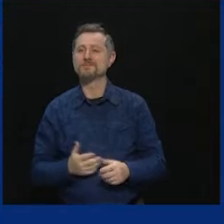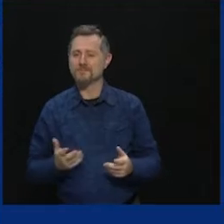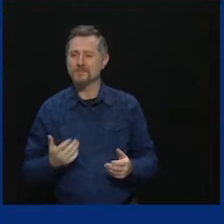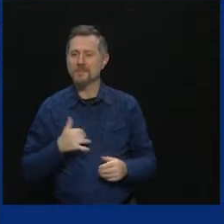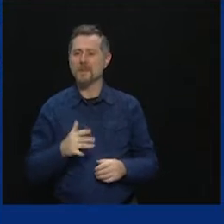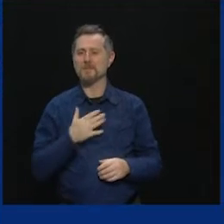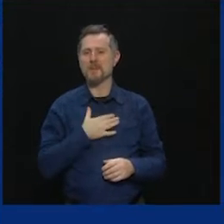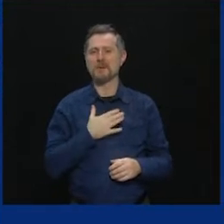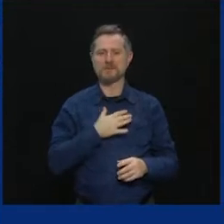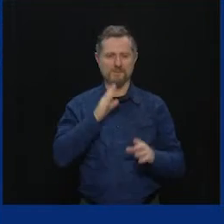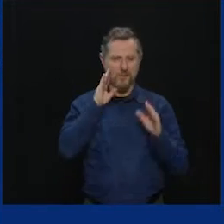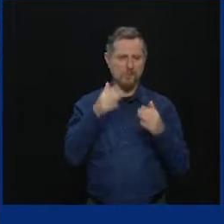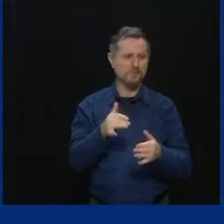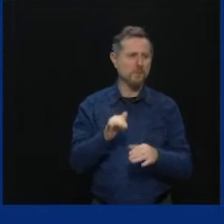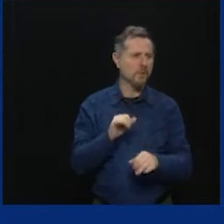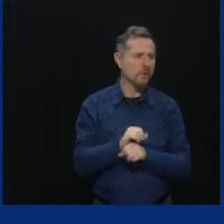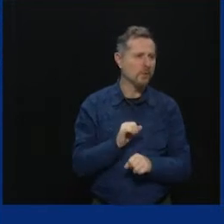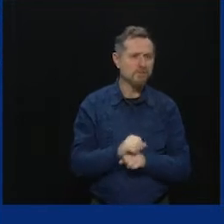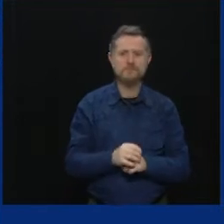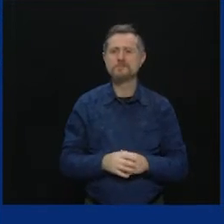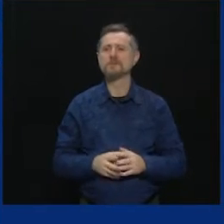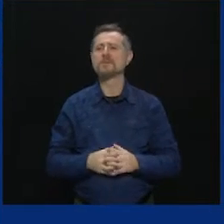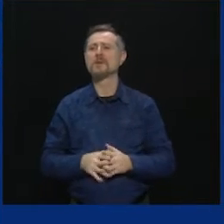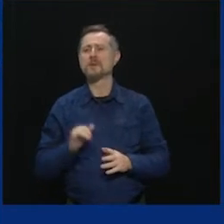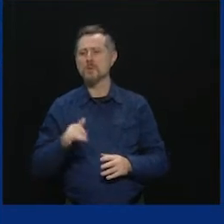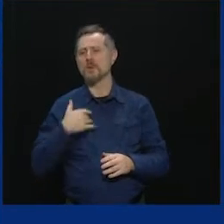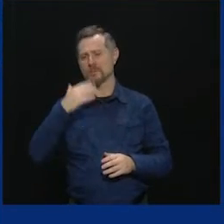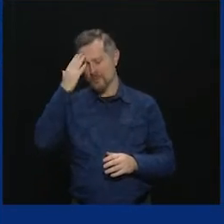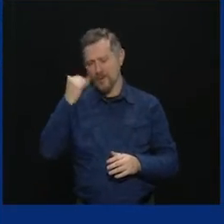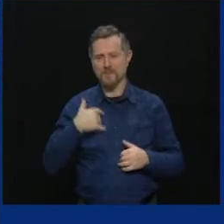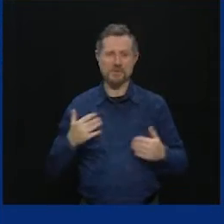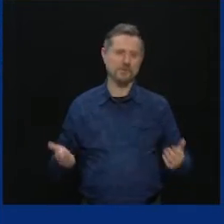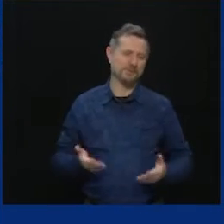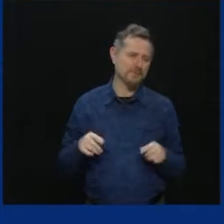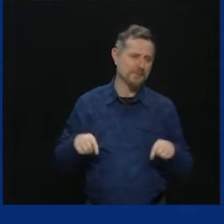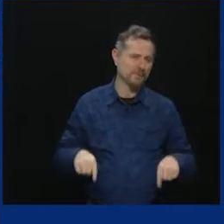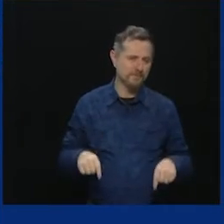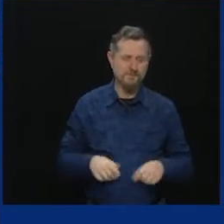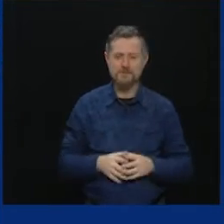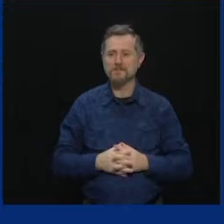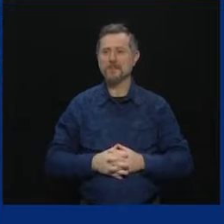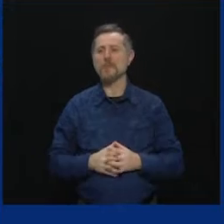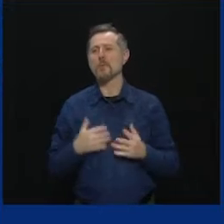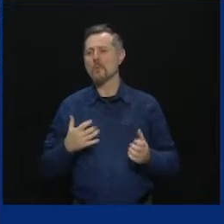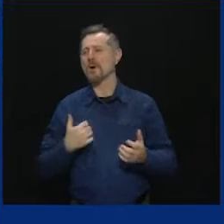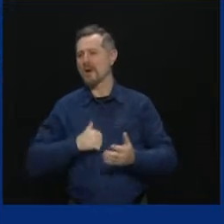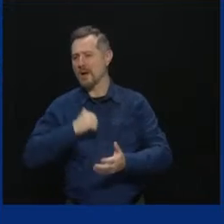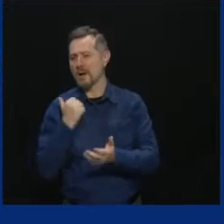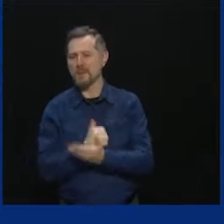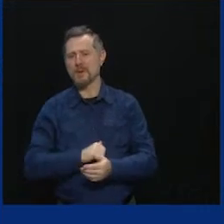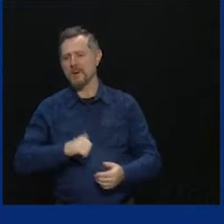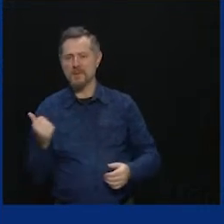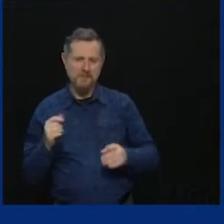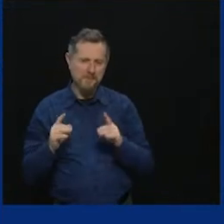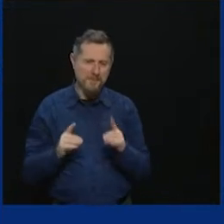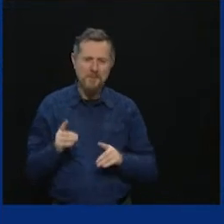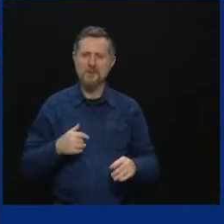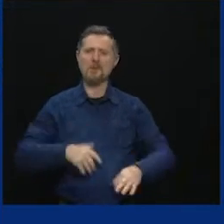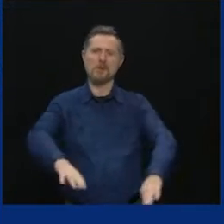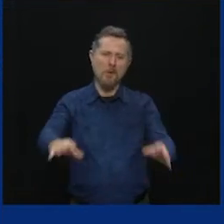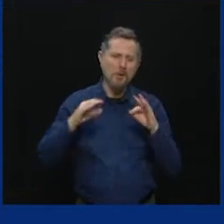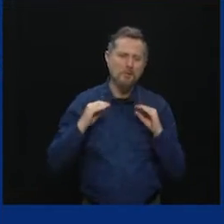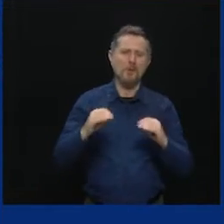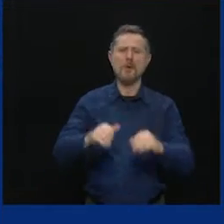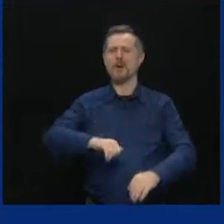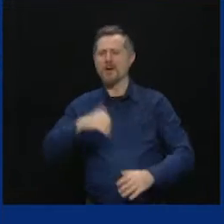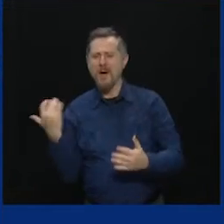on. That's what I believe in. That's why I'm here today, to lift up others and let them know there are other alternatives for them. So we're